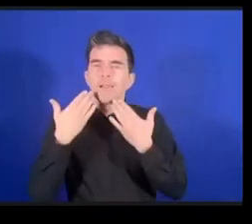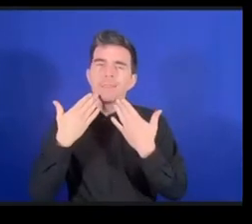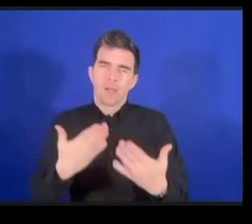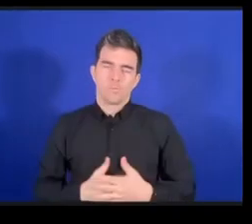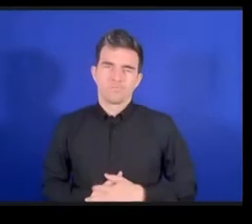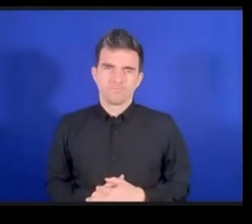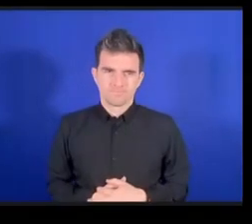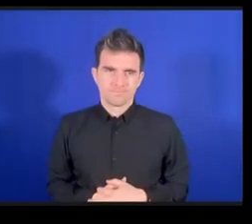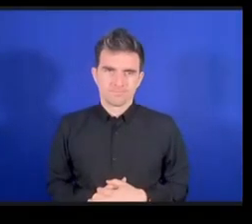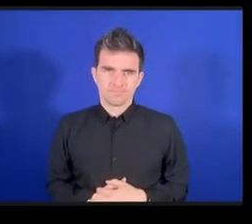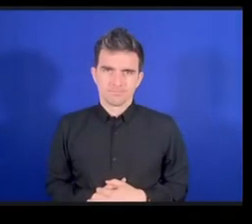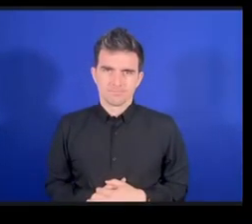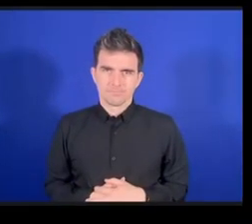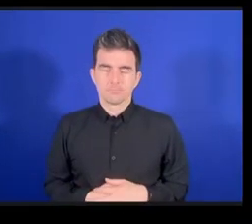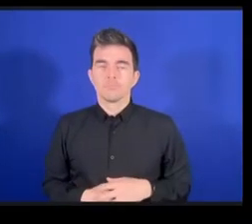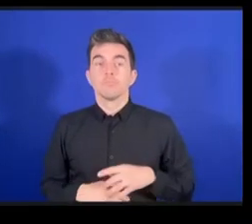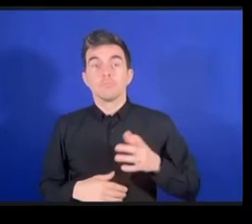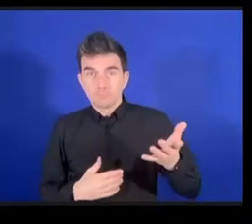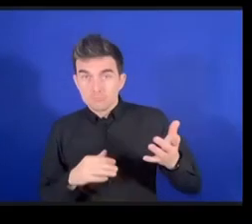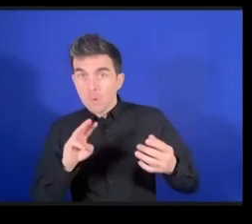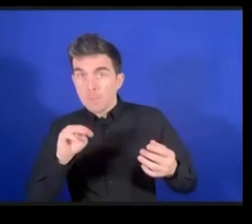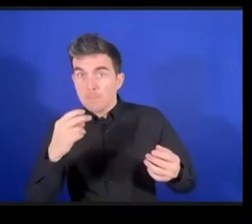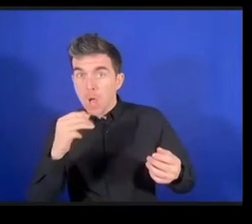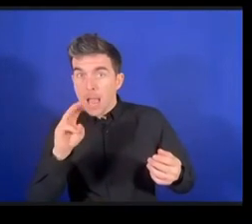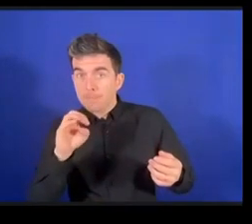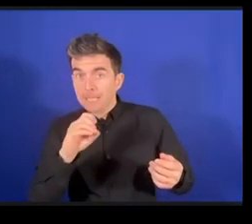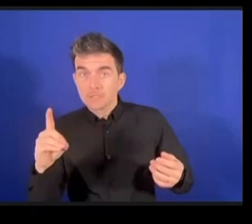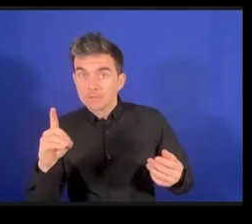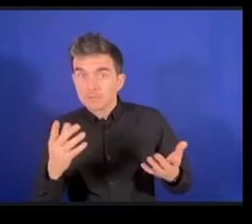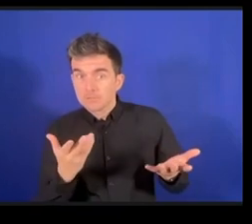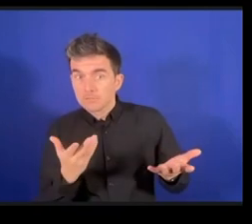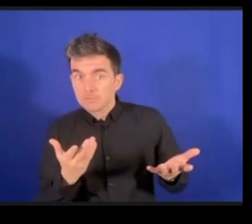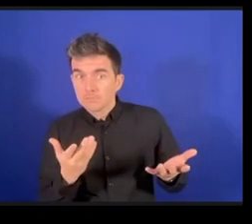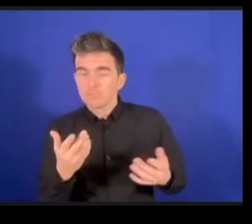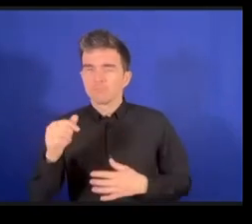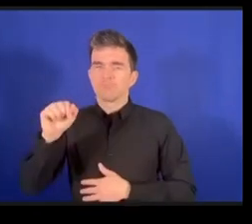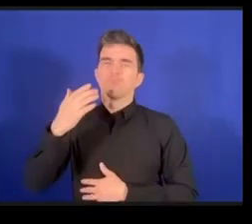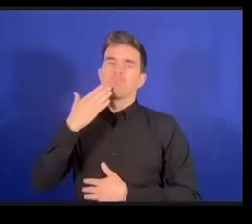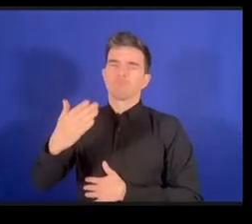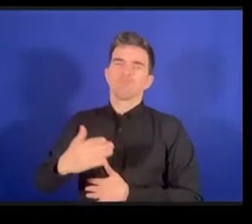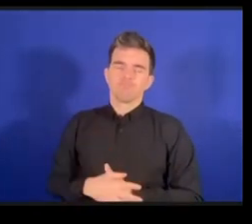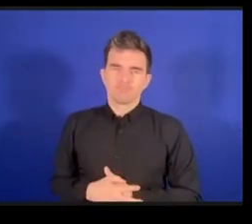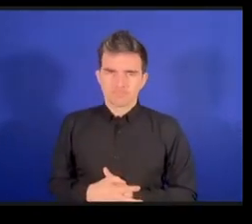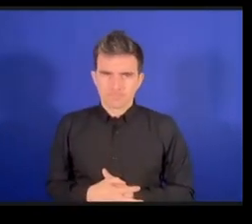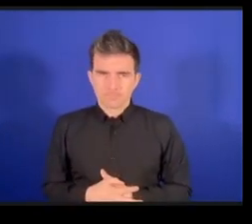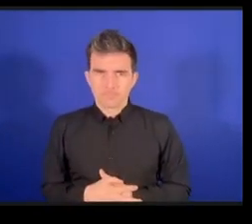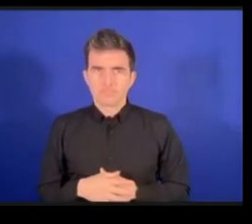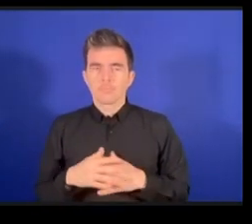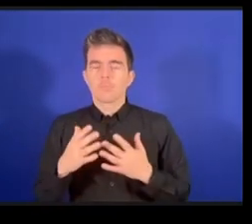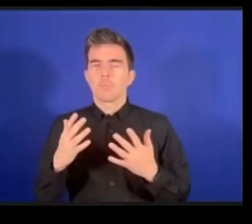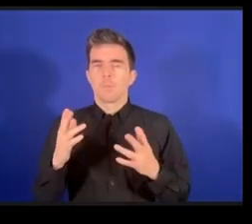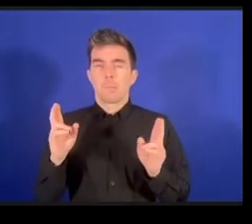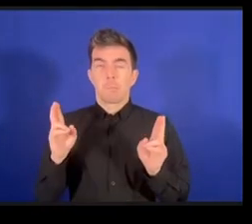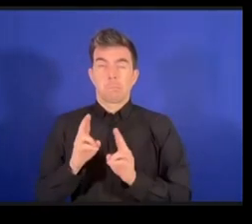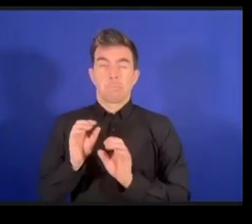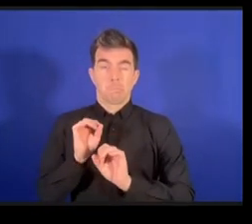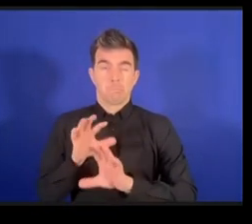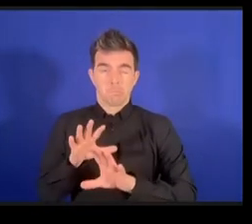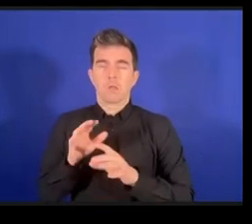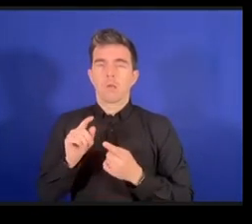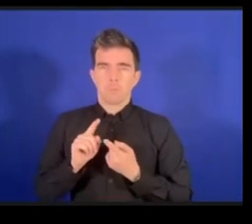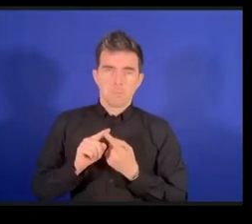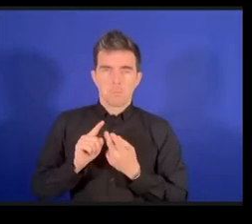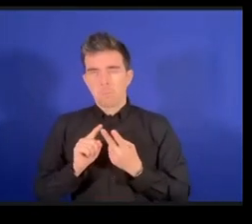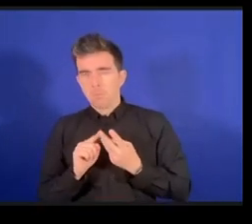Mohamed yes thank you um just quickly uh couple of points one uh there is a common misconception